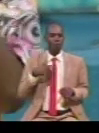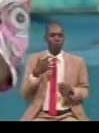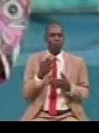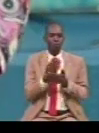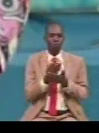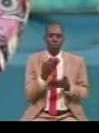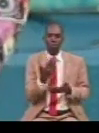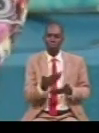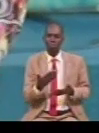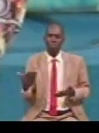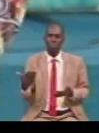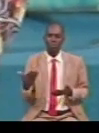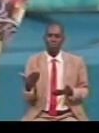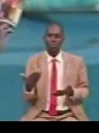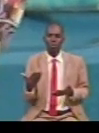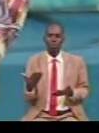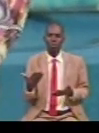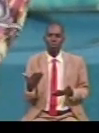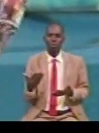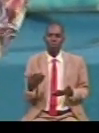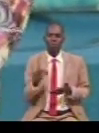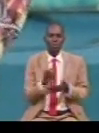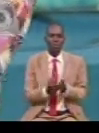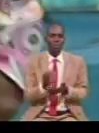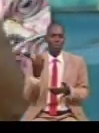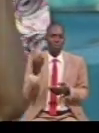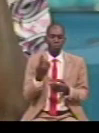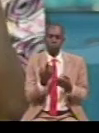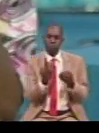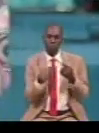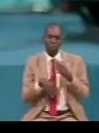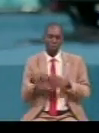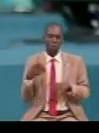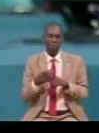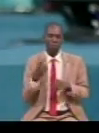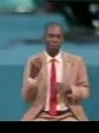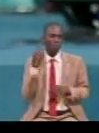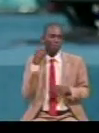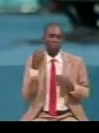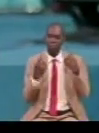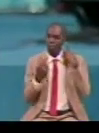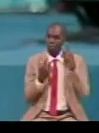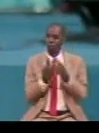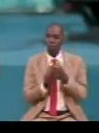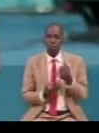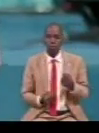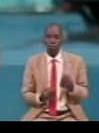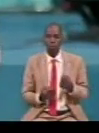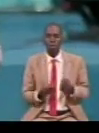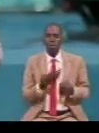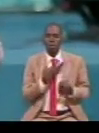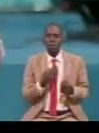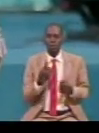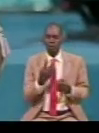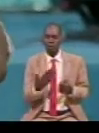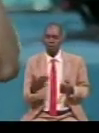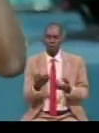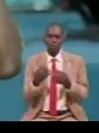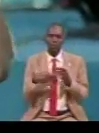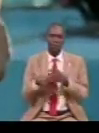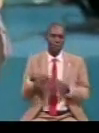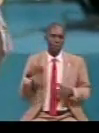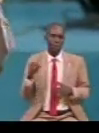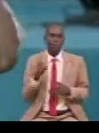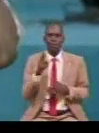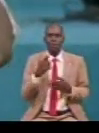some objects which were coming out of my ears. Now, as they were coming out, I